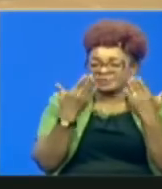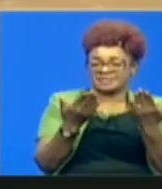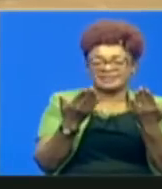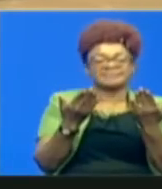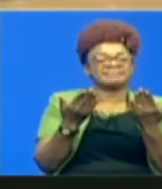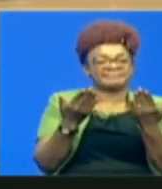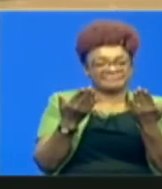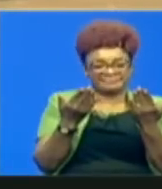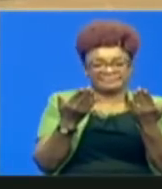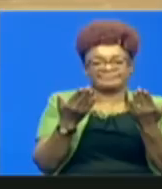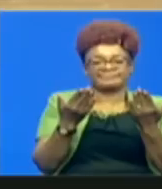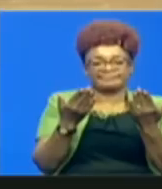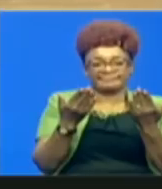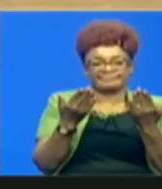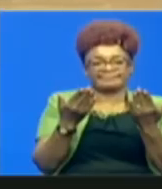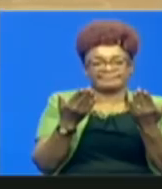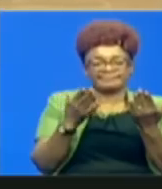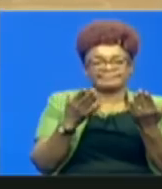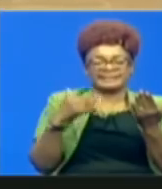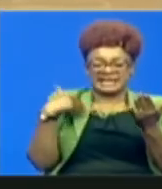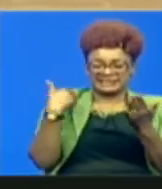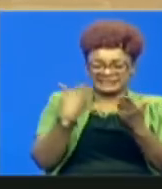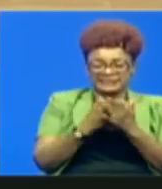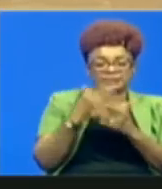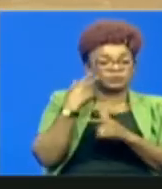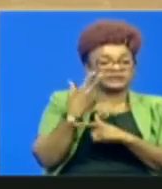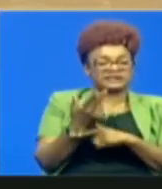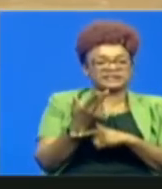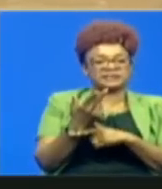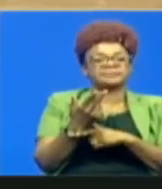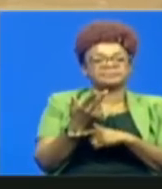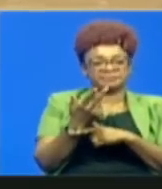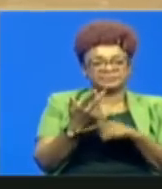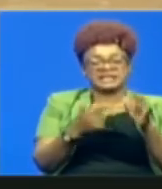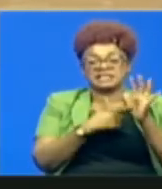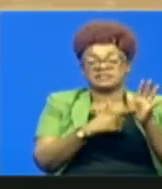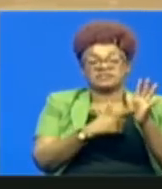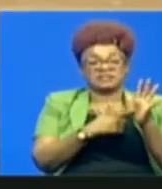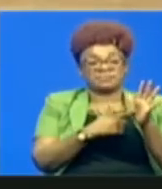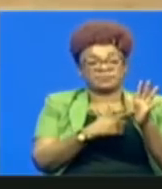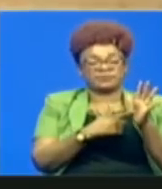hapa mpaka waone mfano.